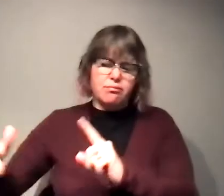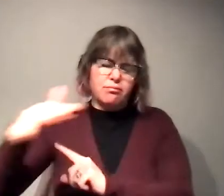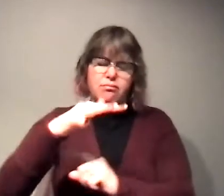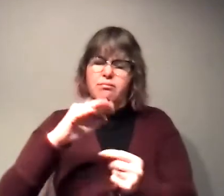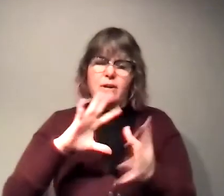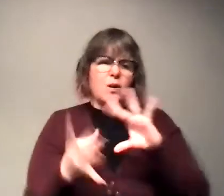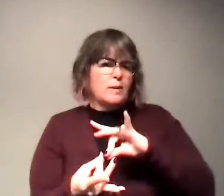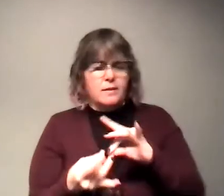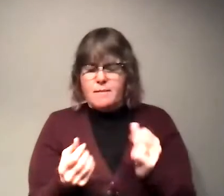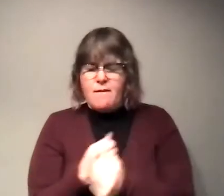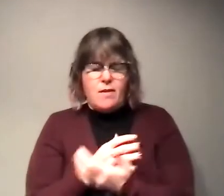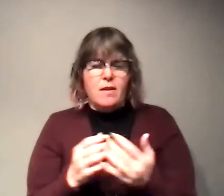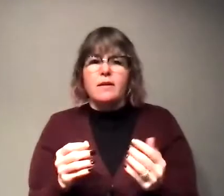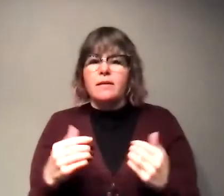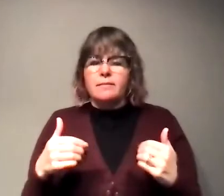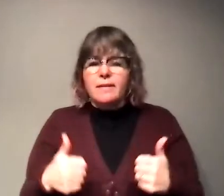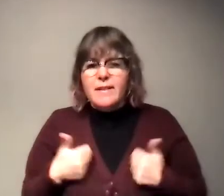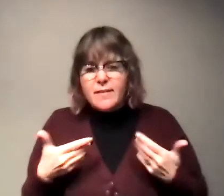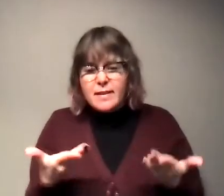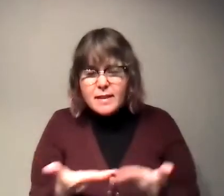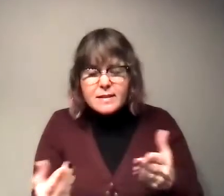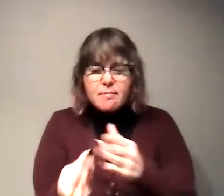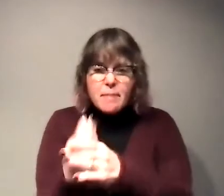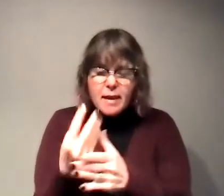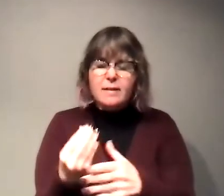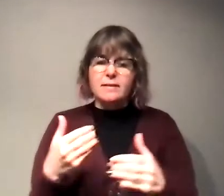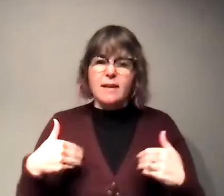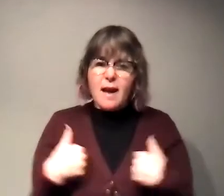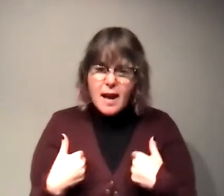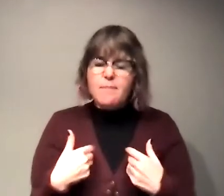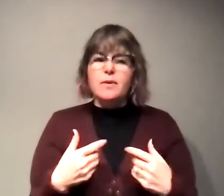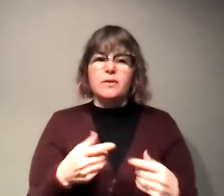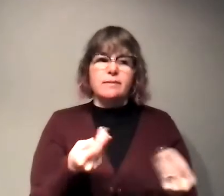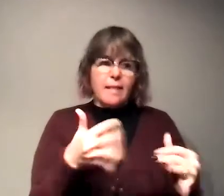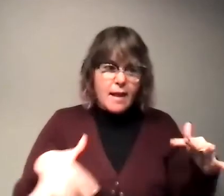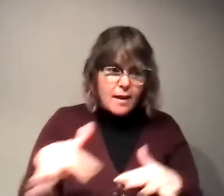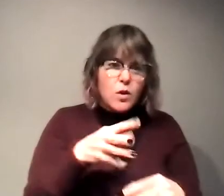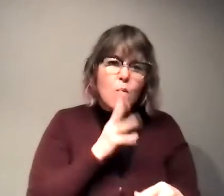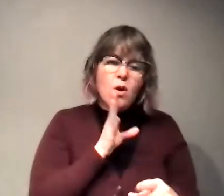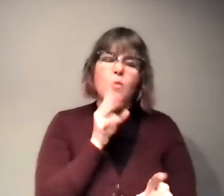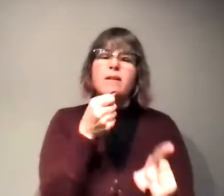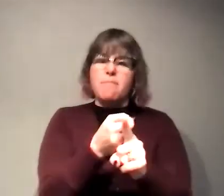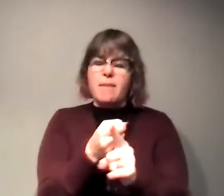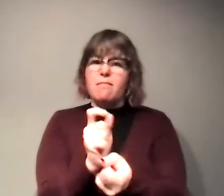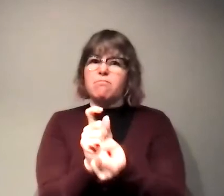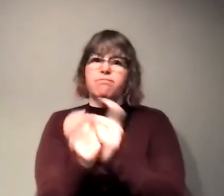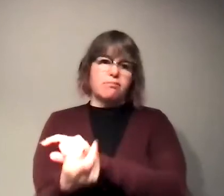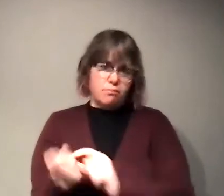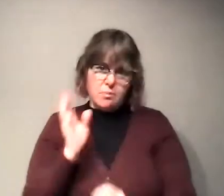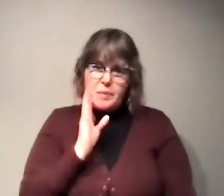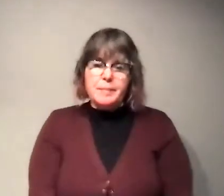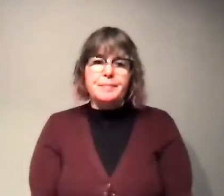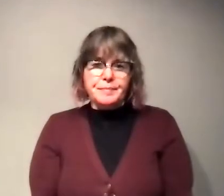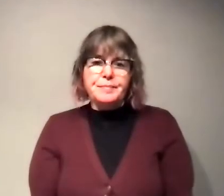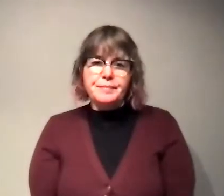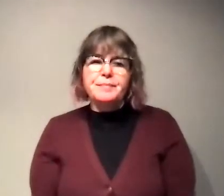all the creatures and plants that lived both on the land and in the water are affected by that change, similar